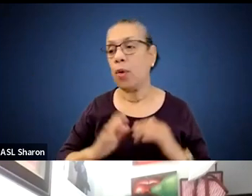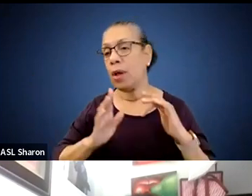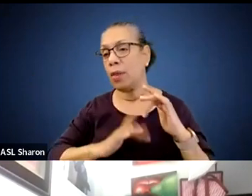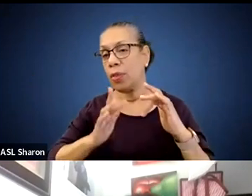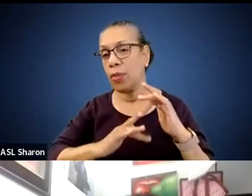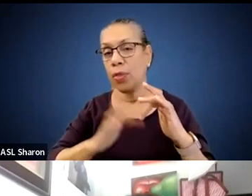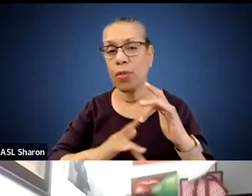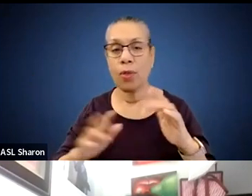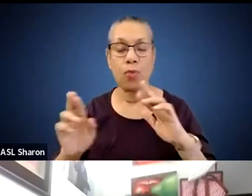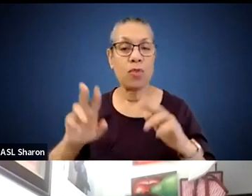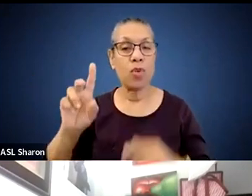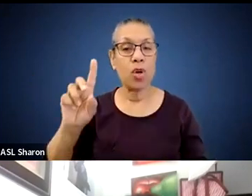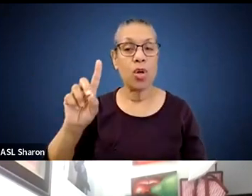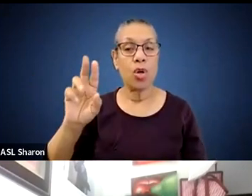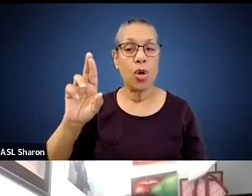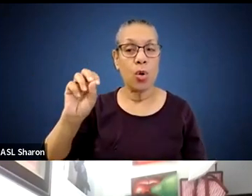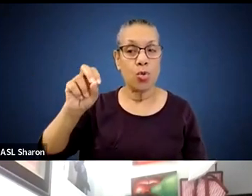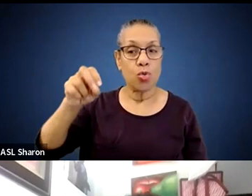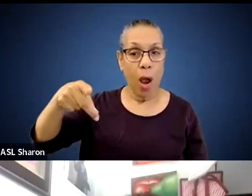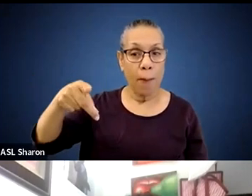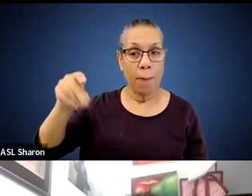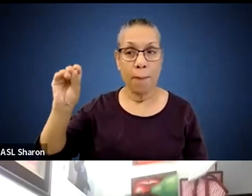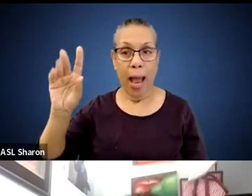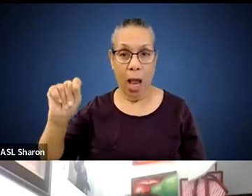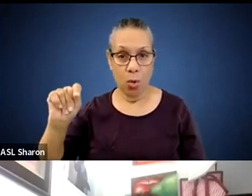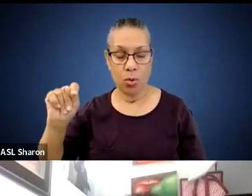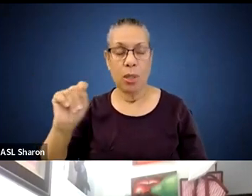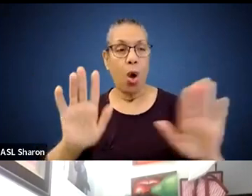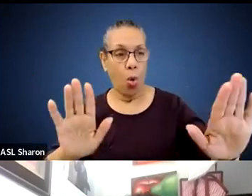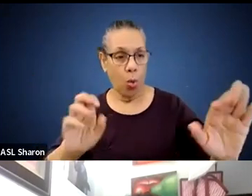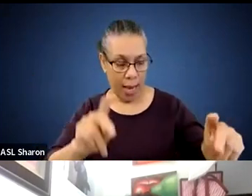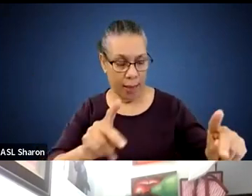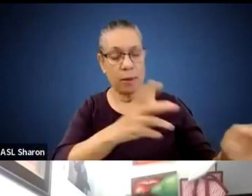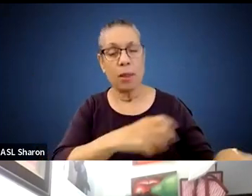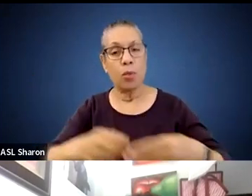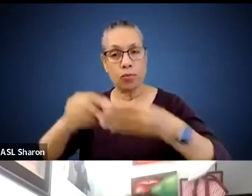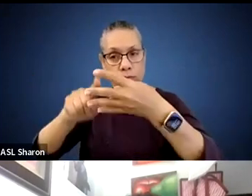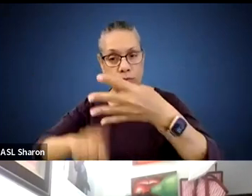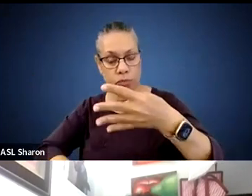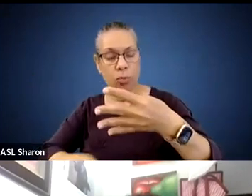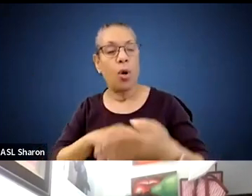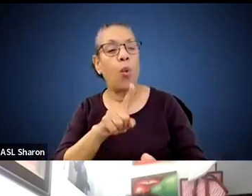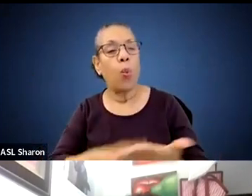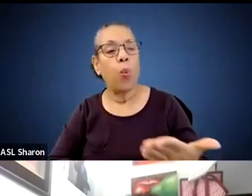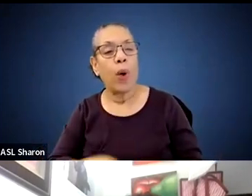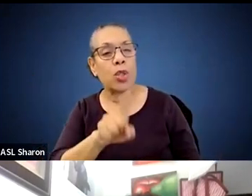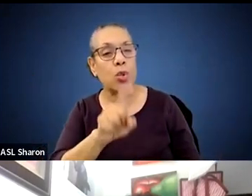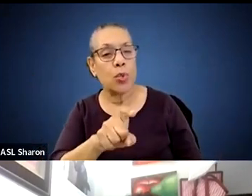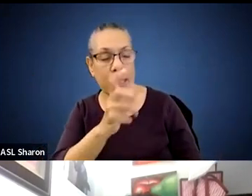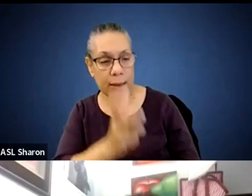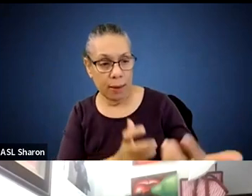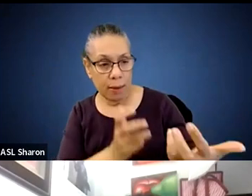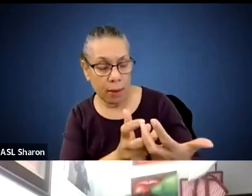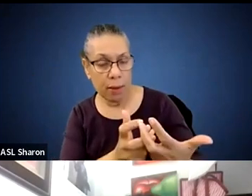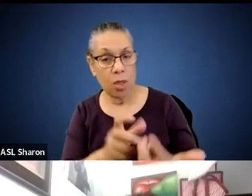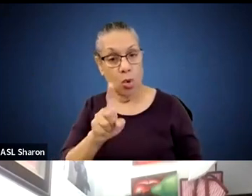into that Dropout cycle we then have a menu of options for them that really speaks to where they are and what they need so whether that's